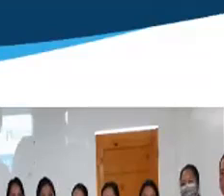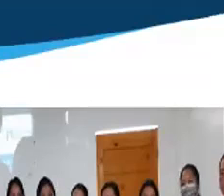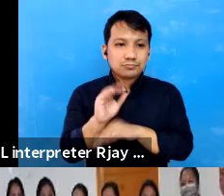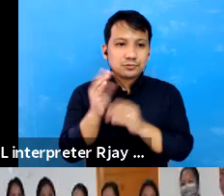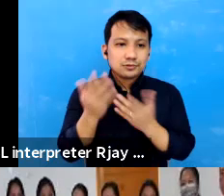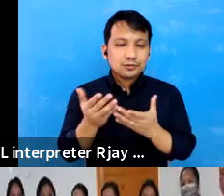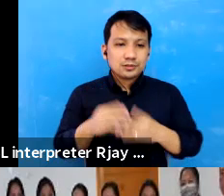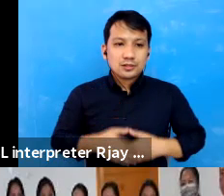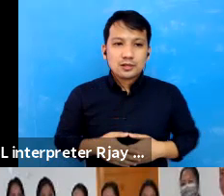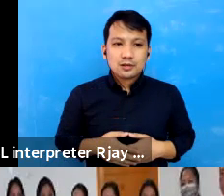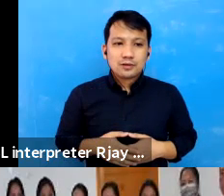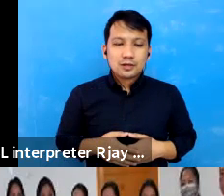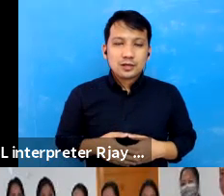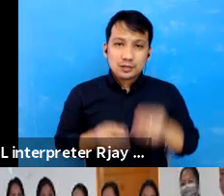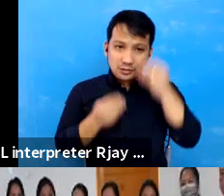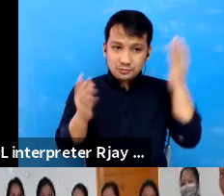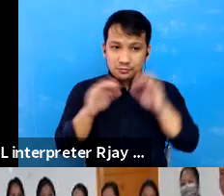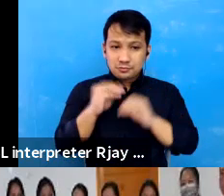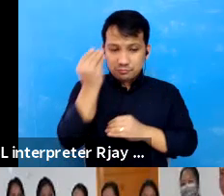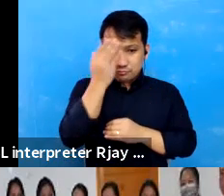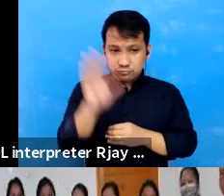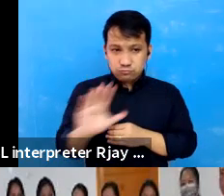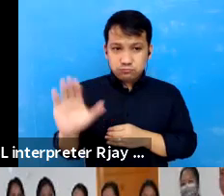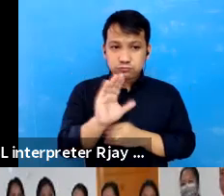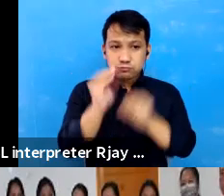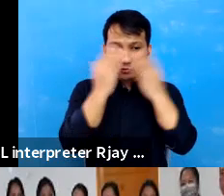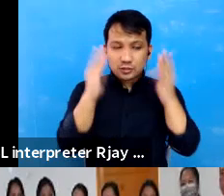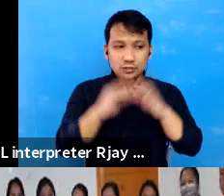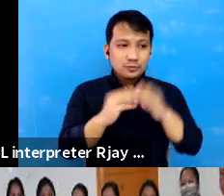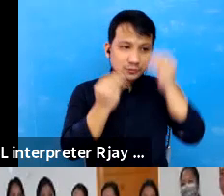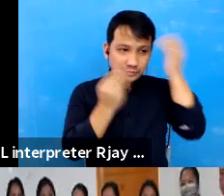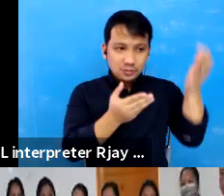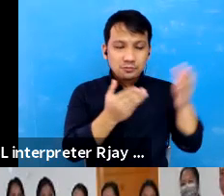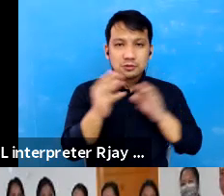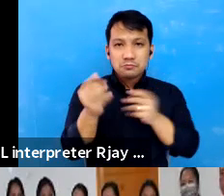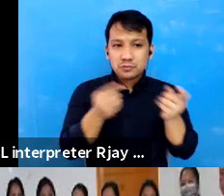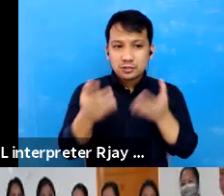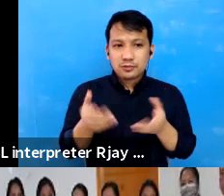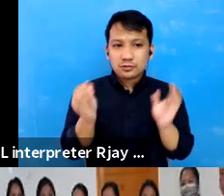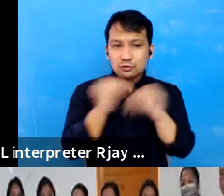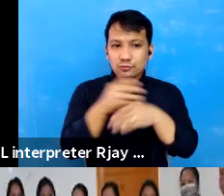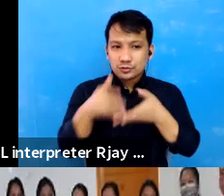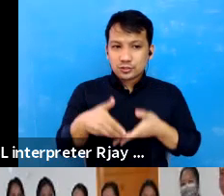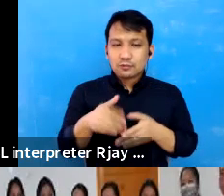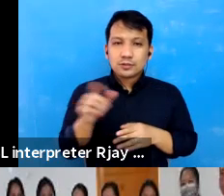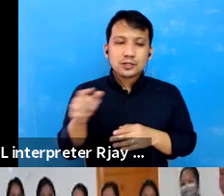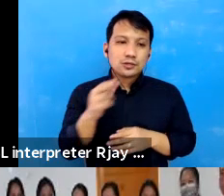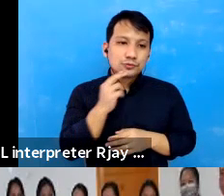the BINAP formulation designate as IMPO management officer in nutrition.